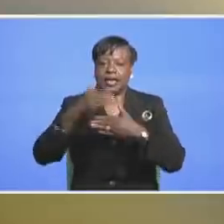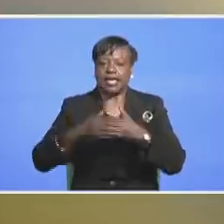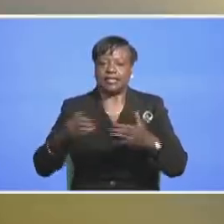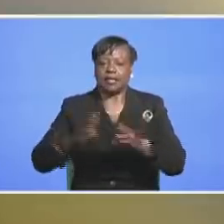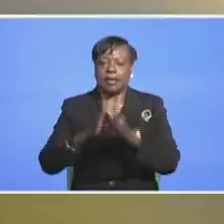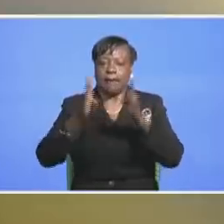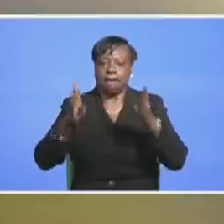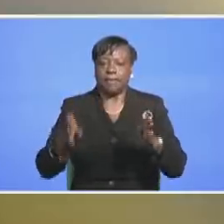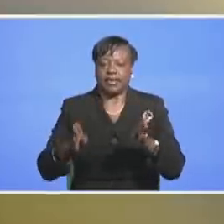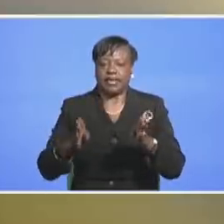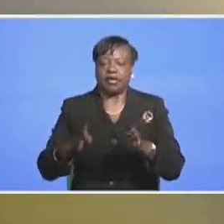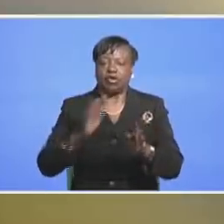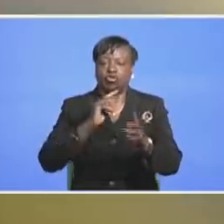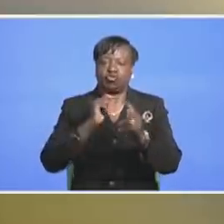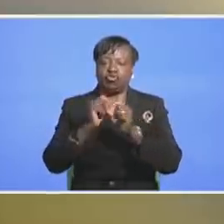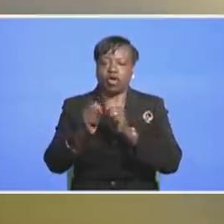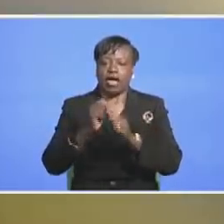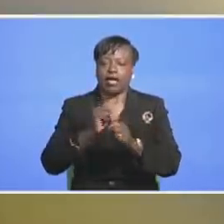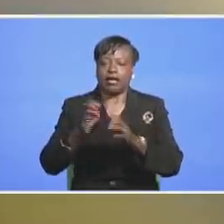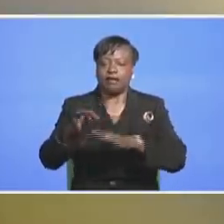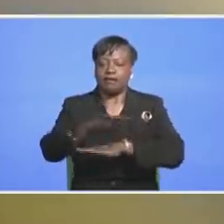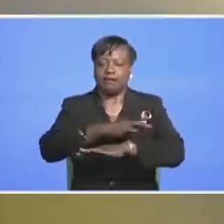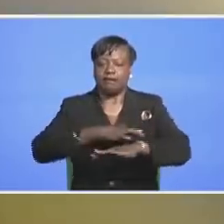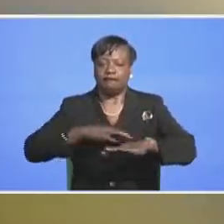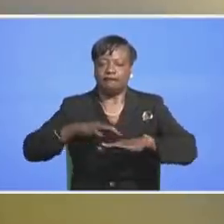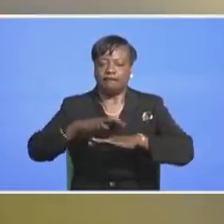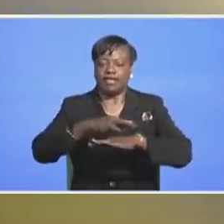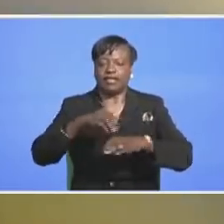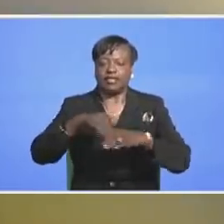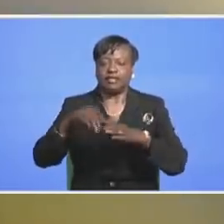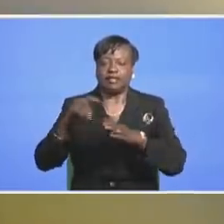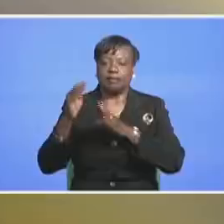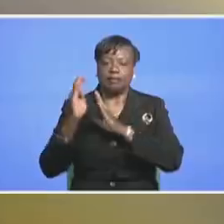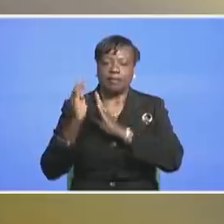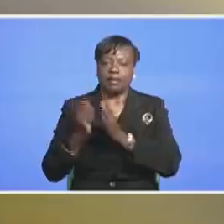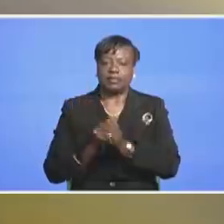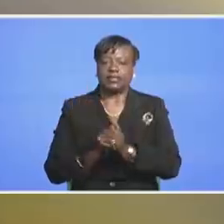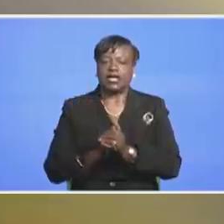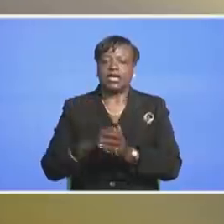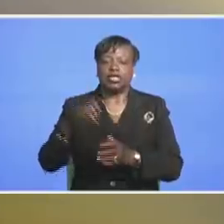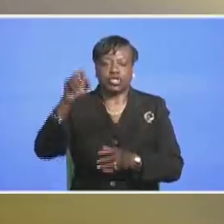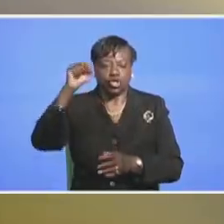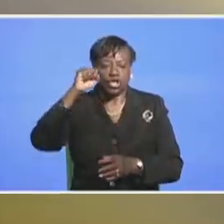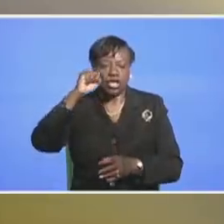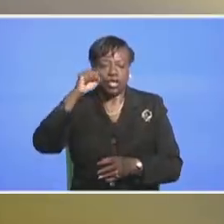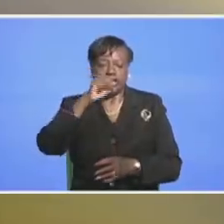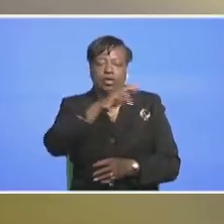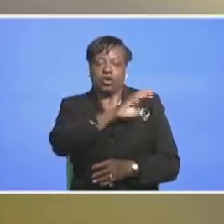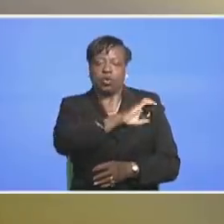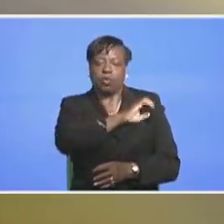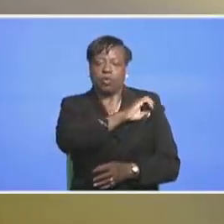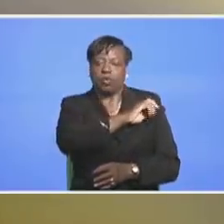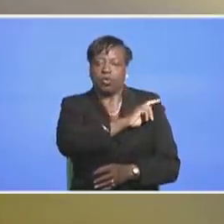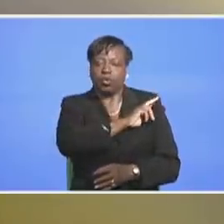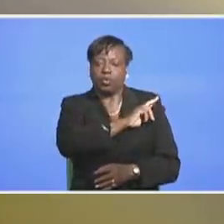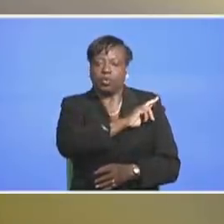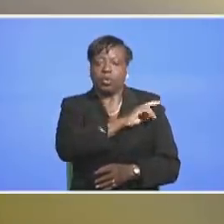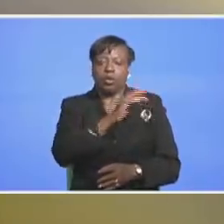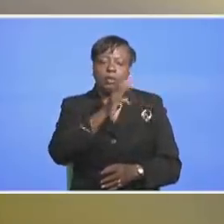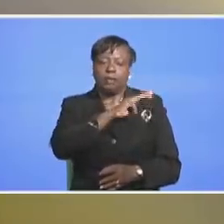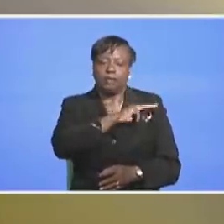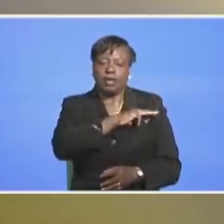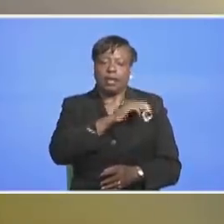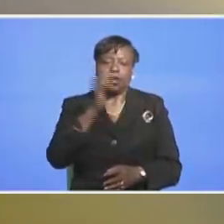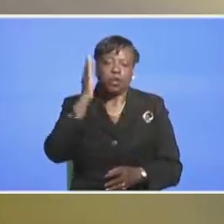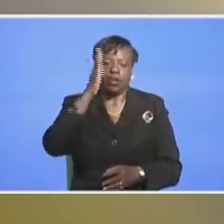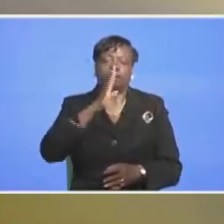and field meet on the calendar. And Golden Girl Shauna Miller-Weibo is expected to headline the women's 400 meters. Miller-Weibo will be in the field